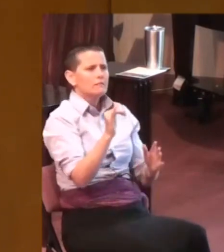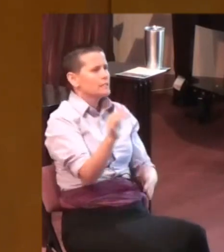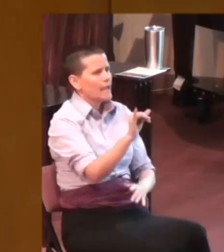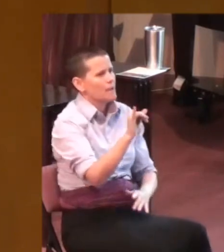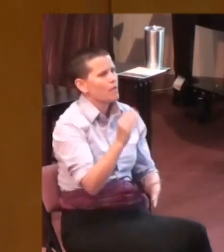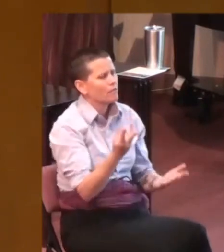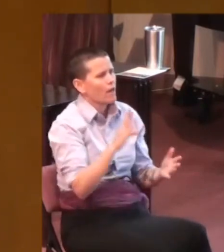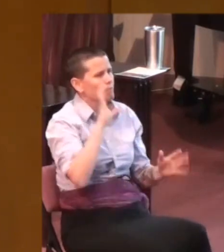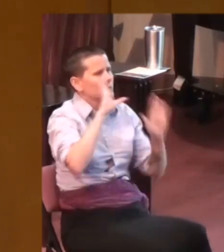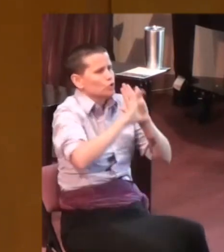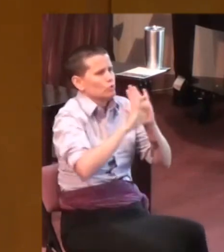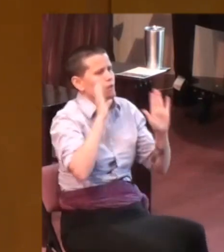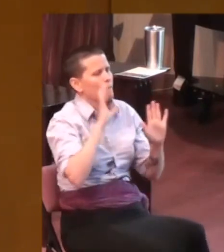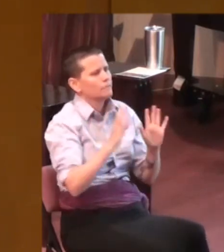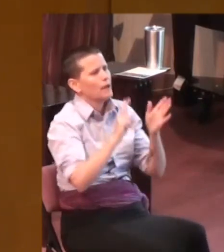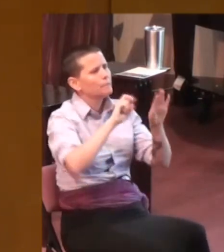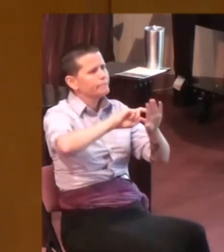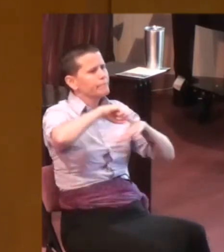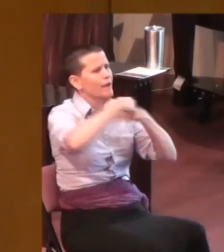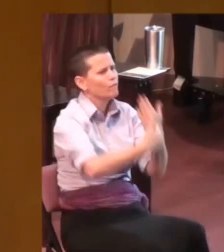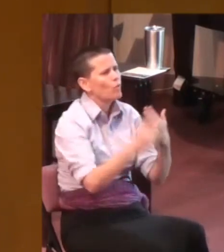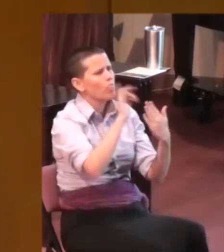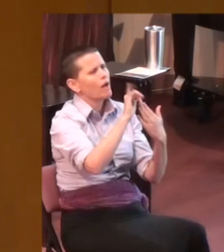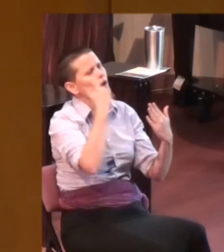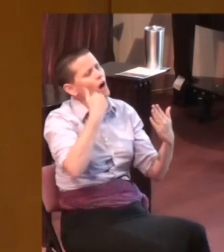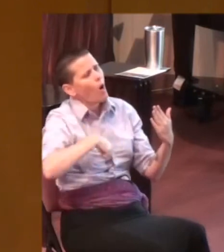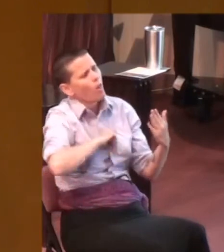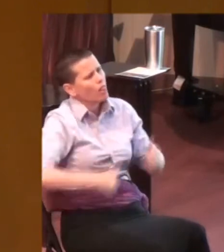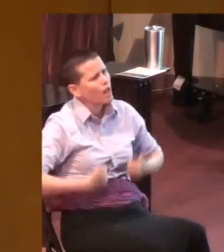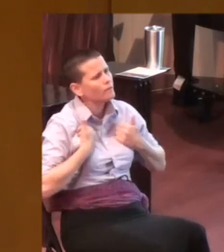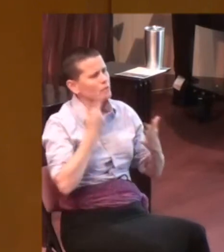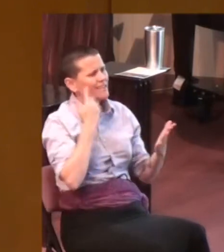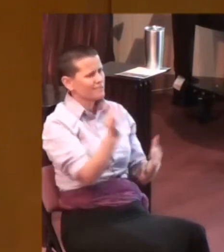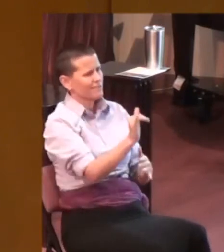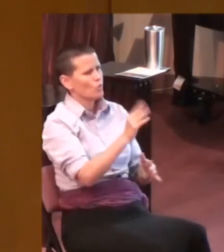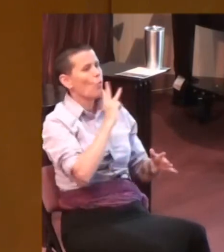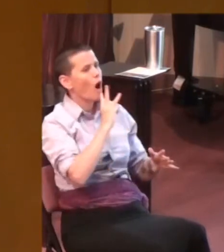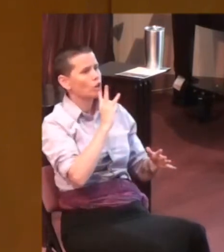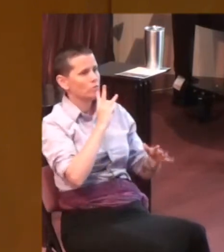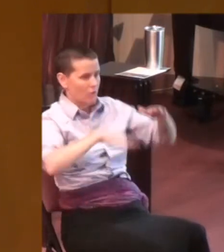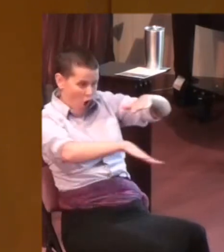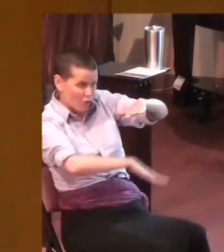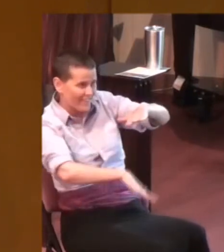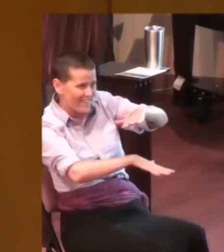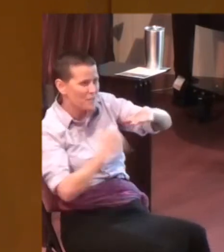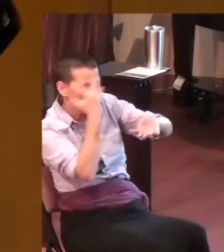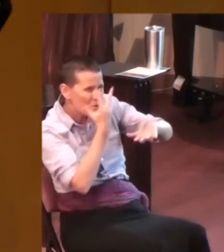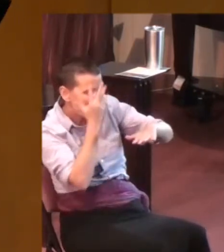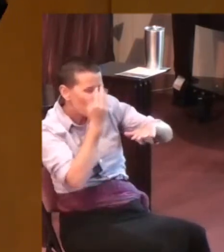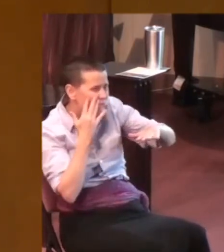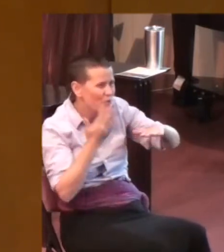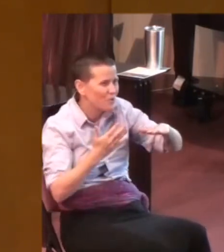the metaphor for our life. When we go into meditation and prayer and we're feeling that presence. And then when we're done with it and we got